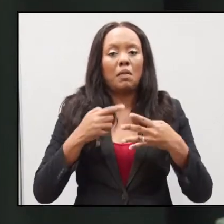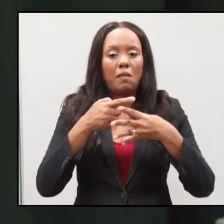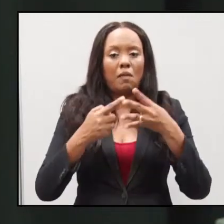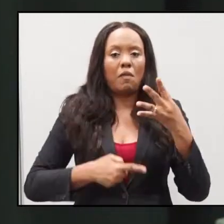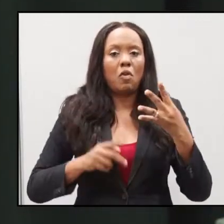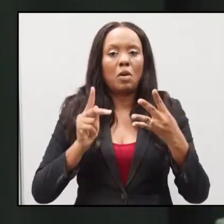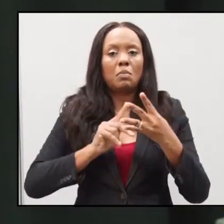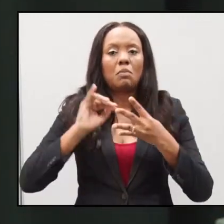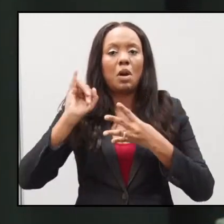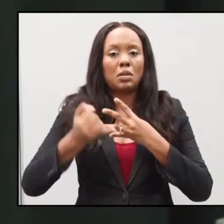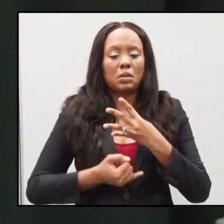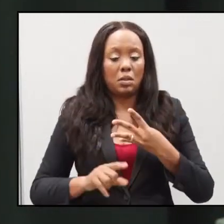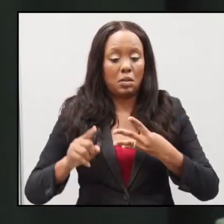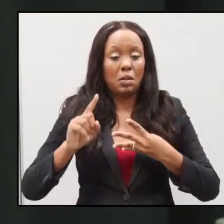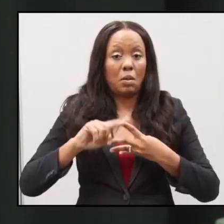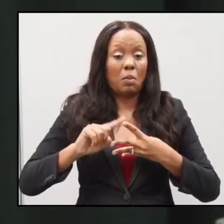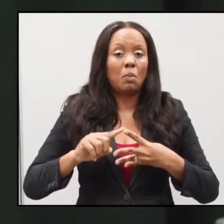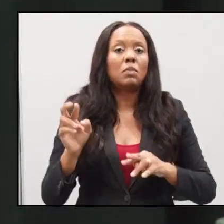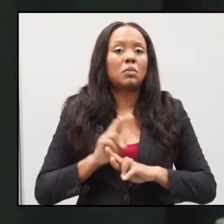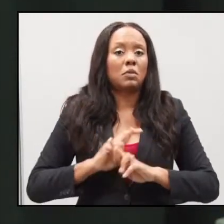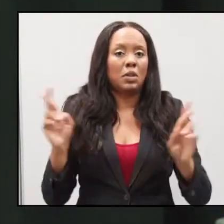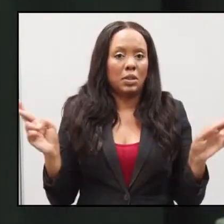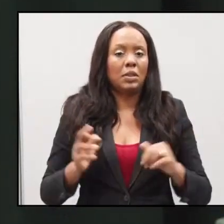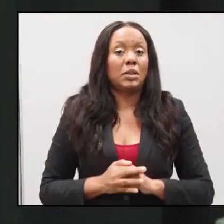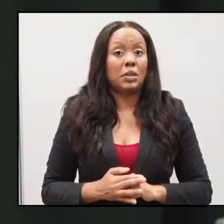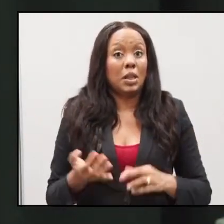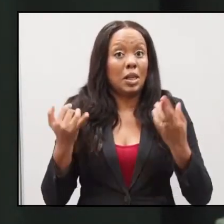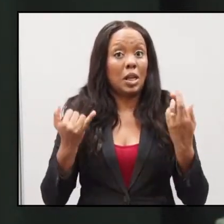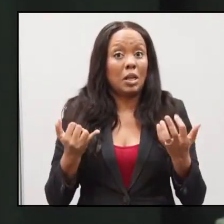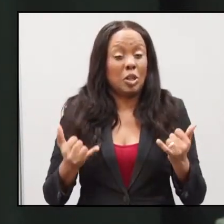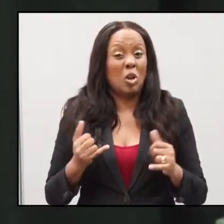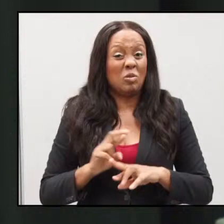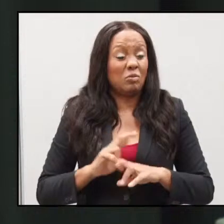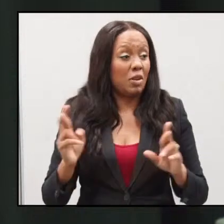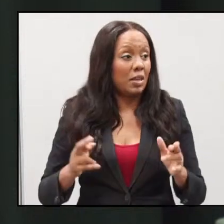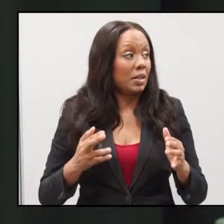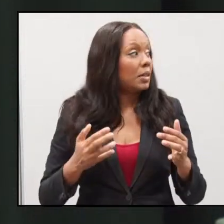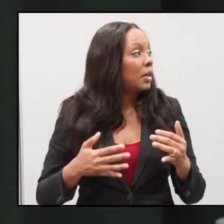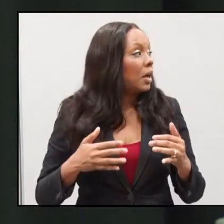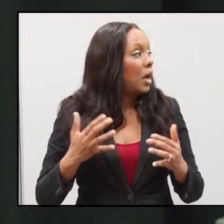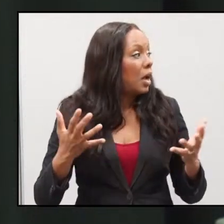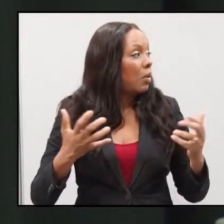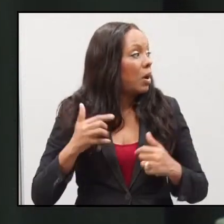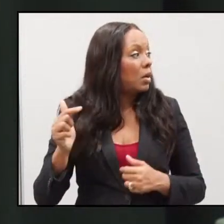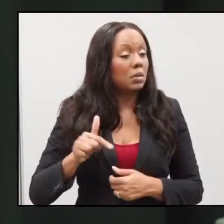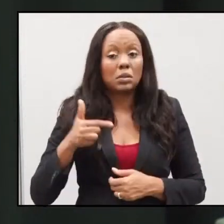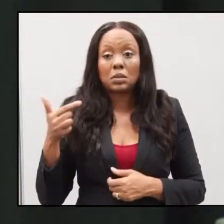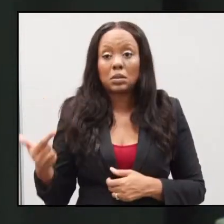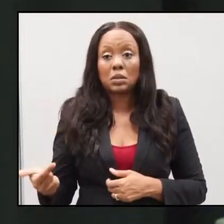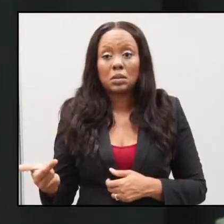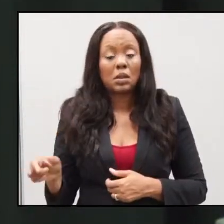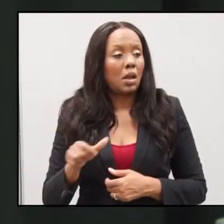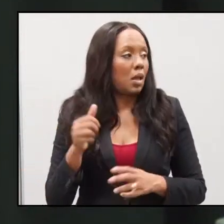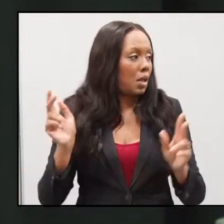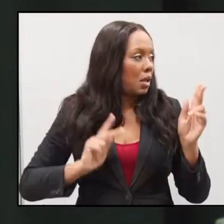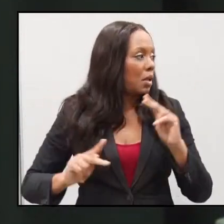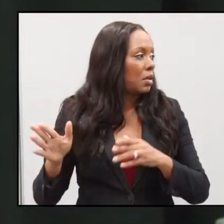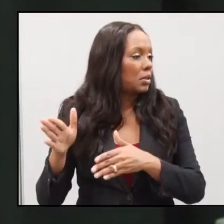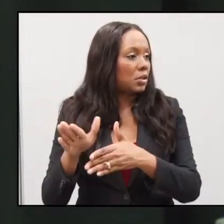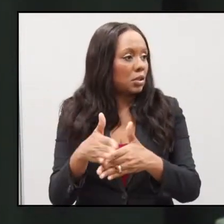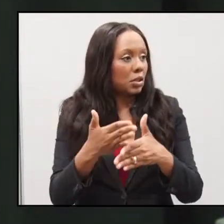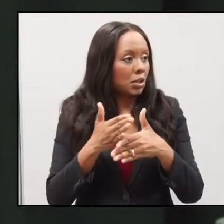go. And because it is ready to go, I'd like to hand over now to the others so that they can share with